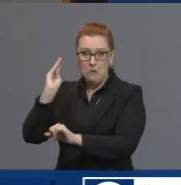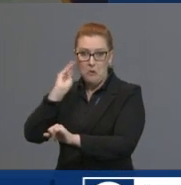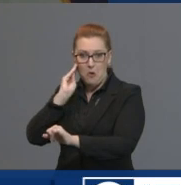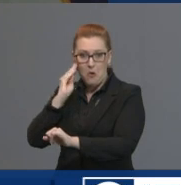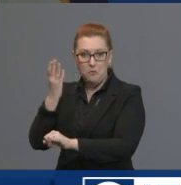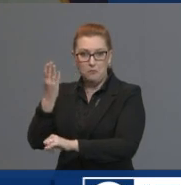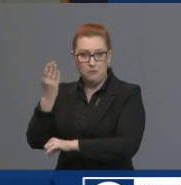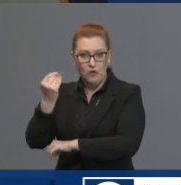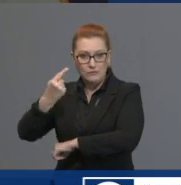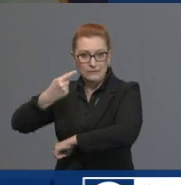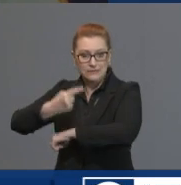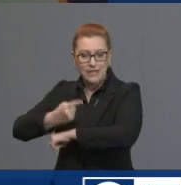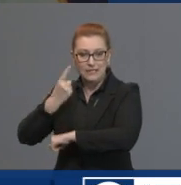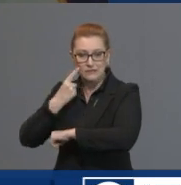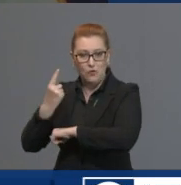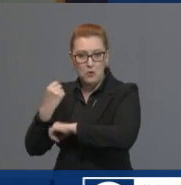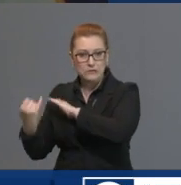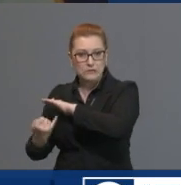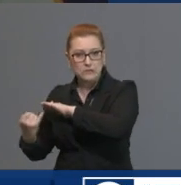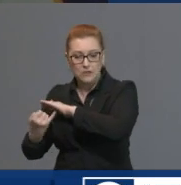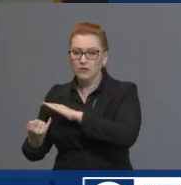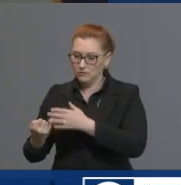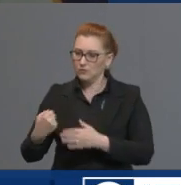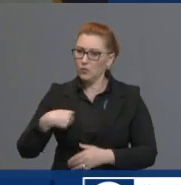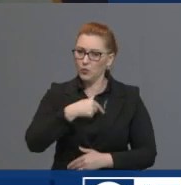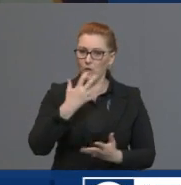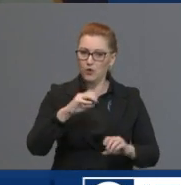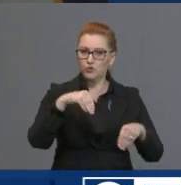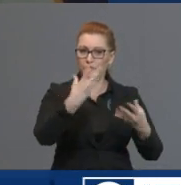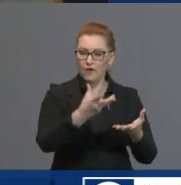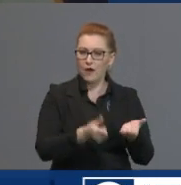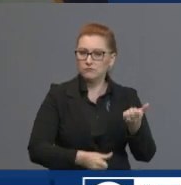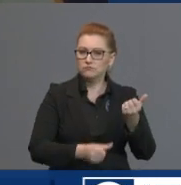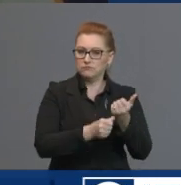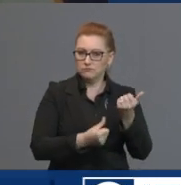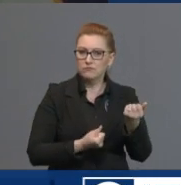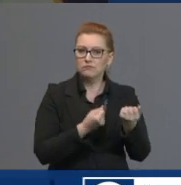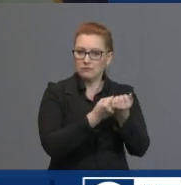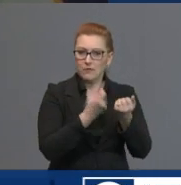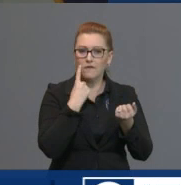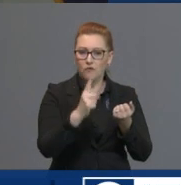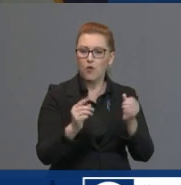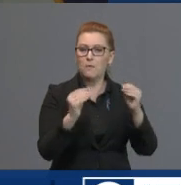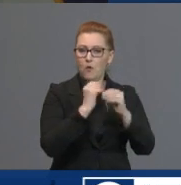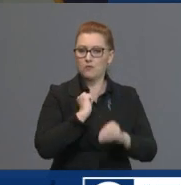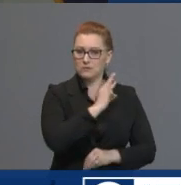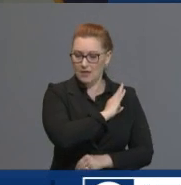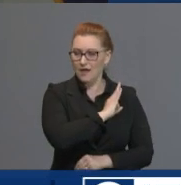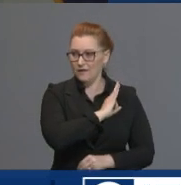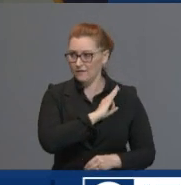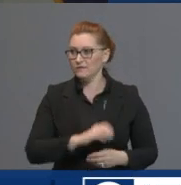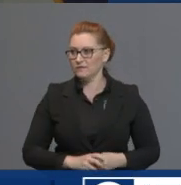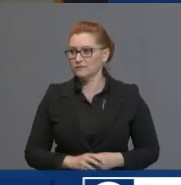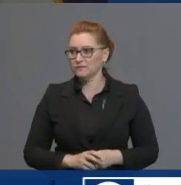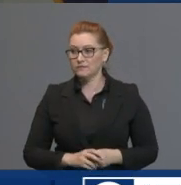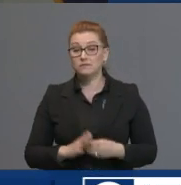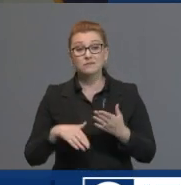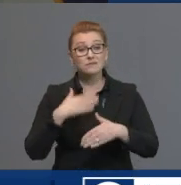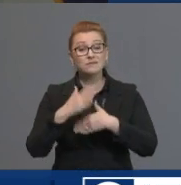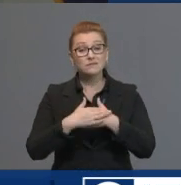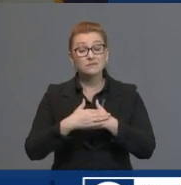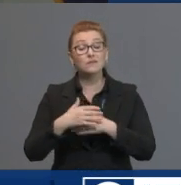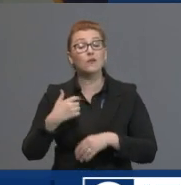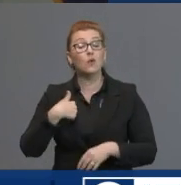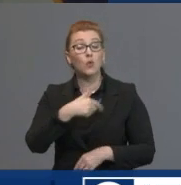provide the staff for them to be able to continue to care for those vulnerable residents. Next slide. The next group that we're working with is the